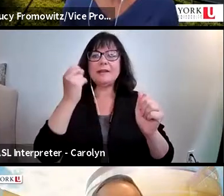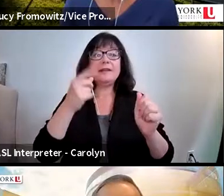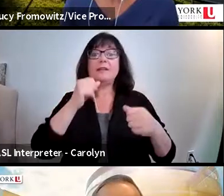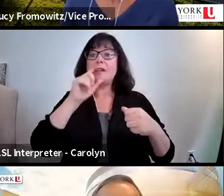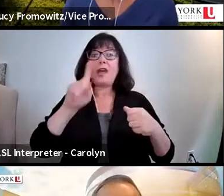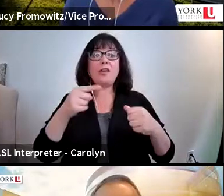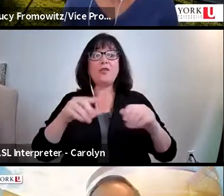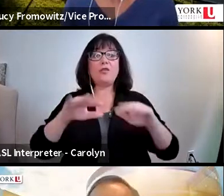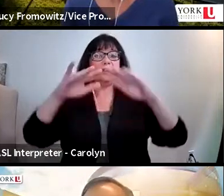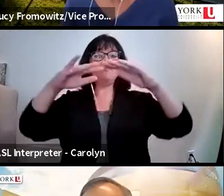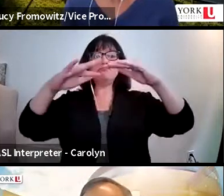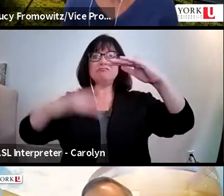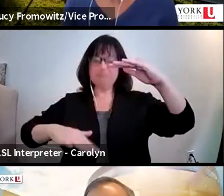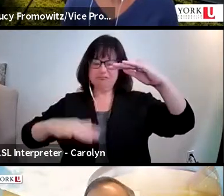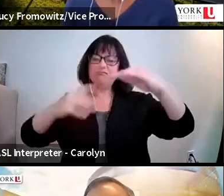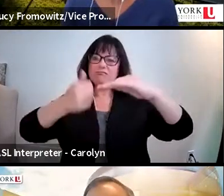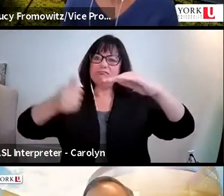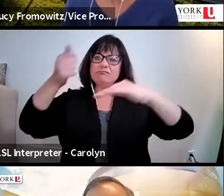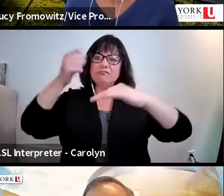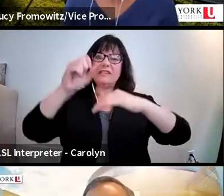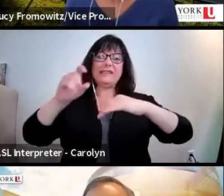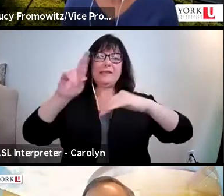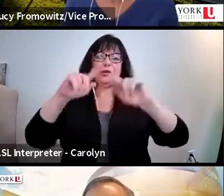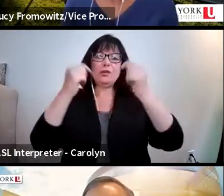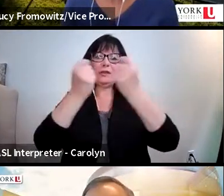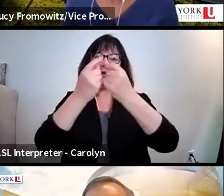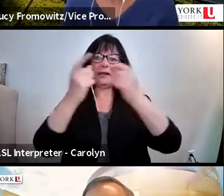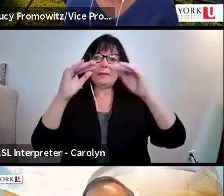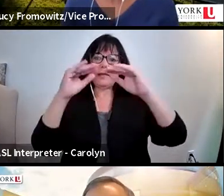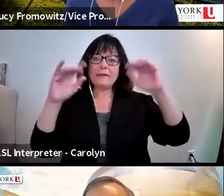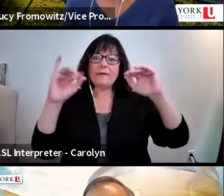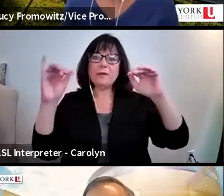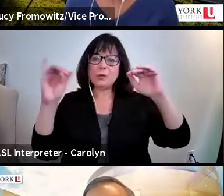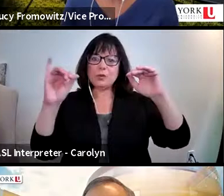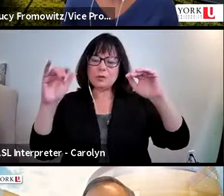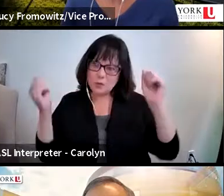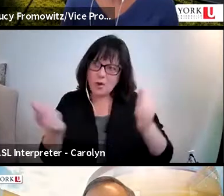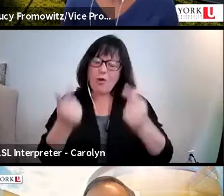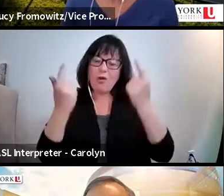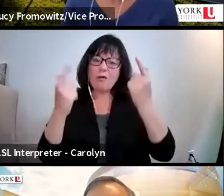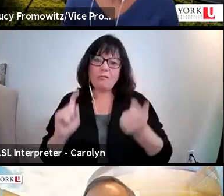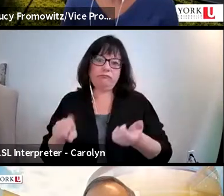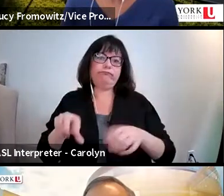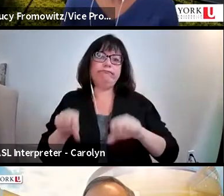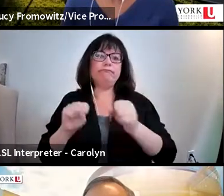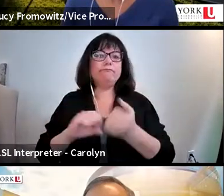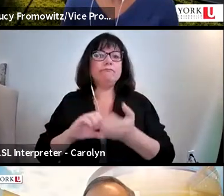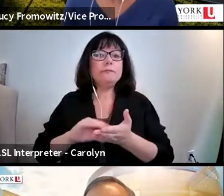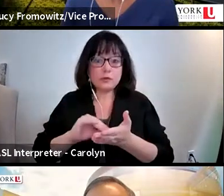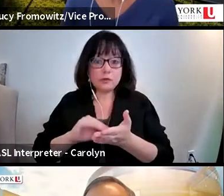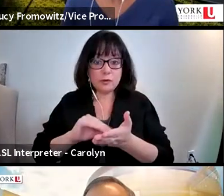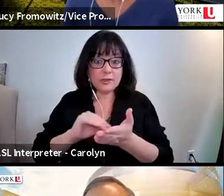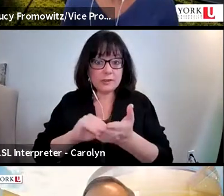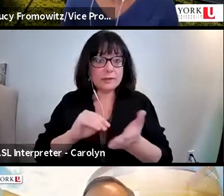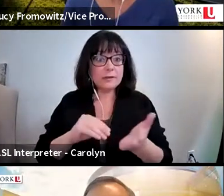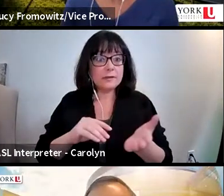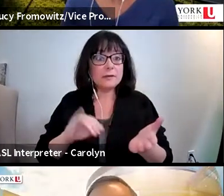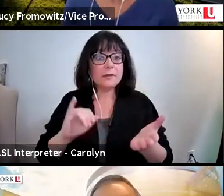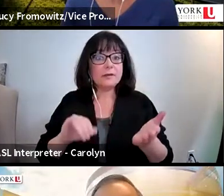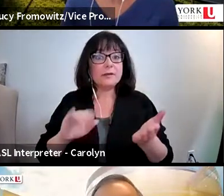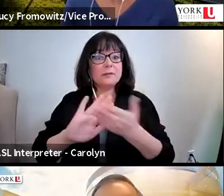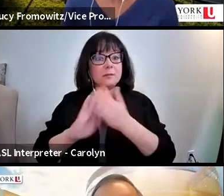the president, the vice presidents, the deans, managers, like we really all need to have our own